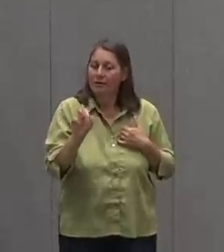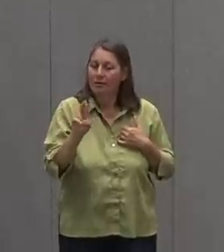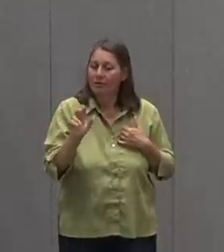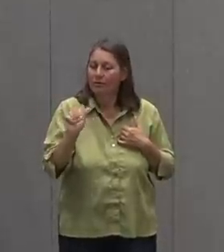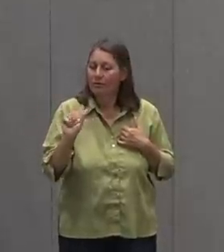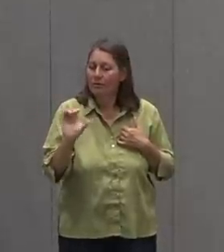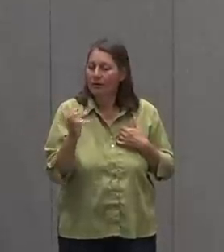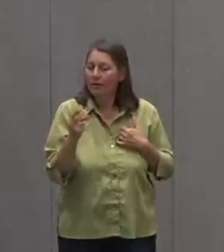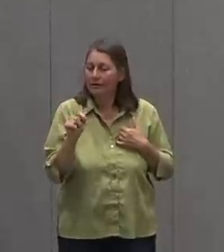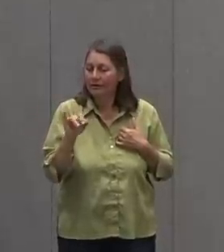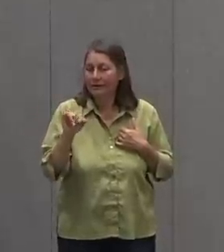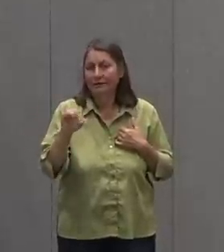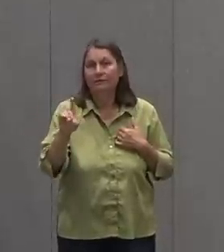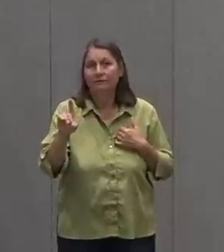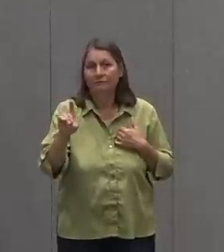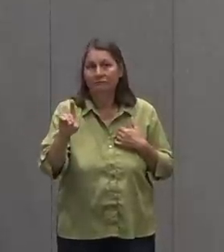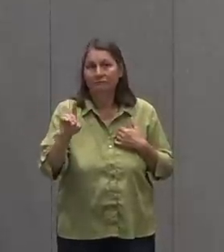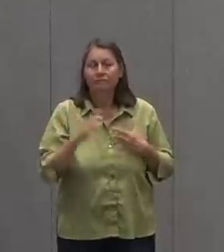so